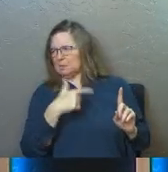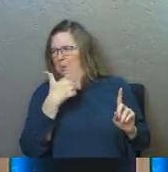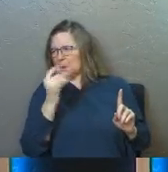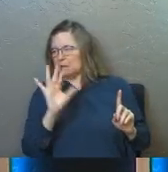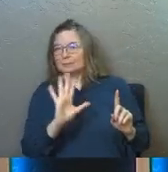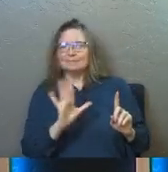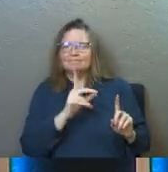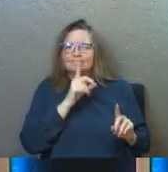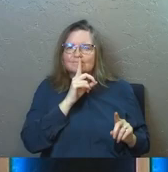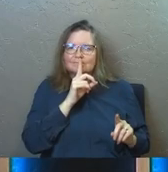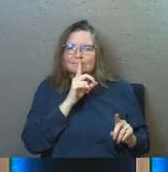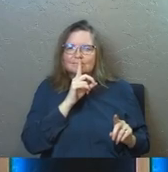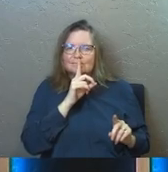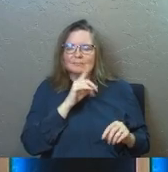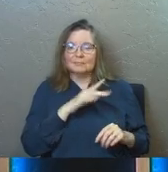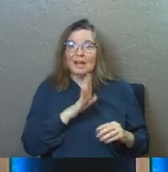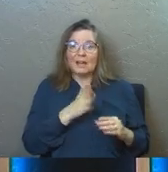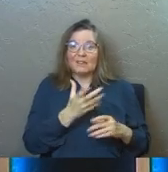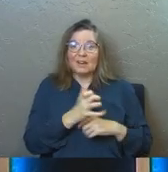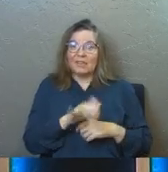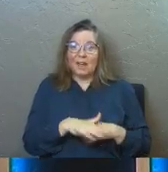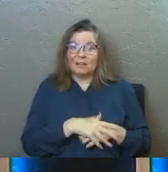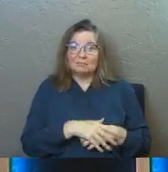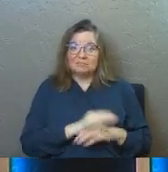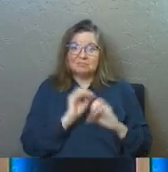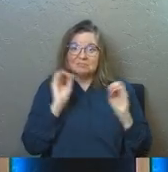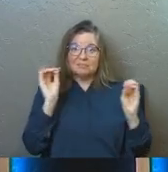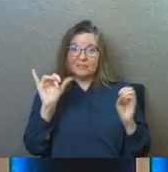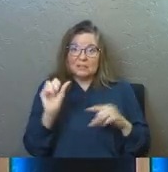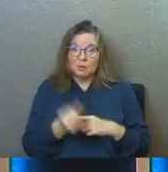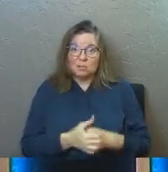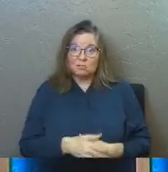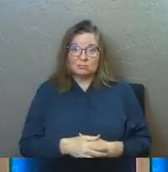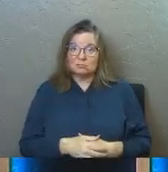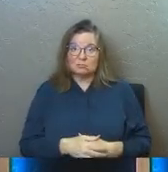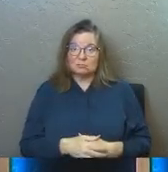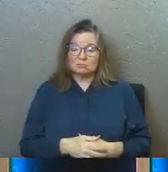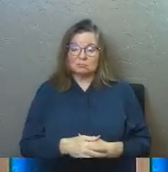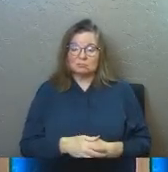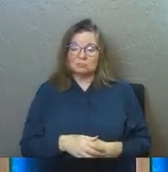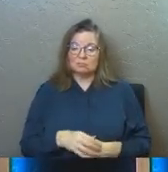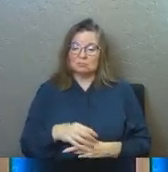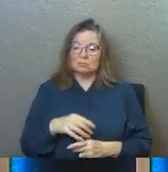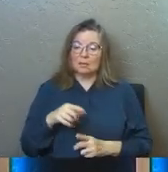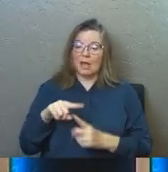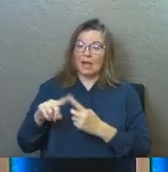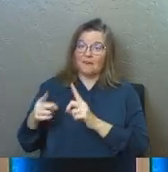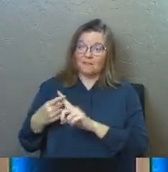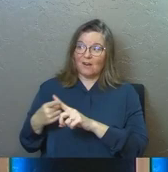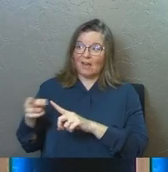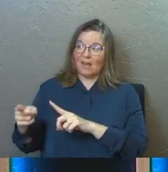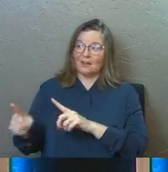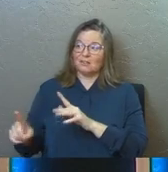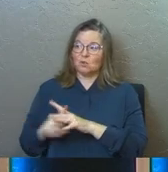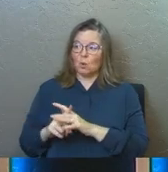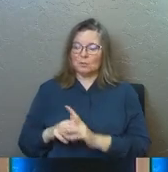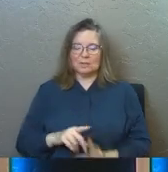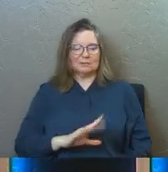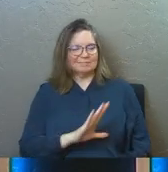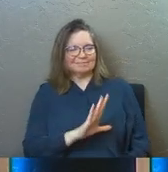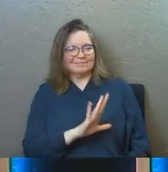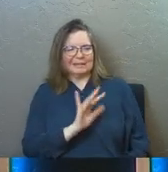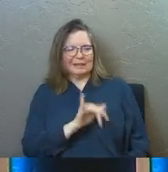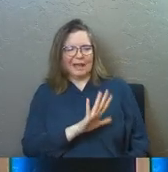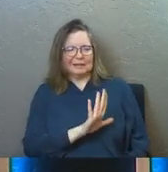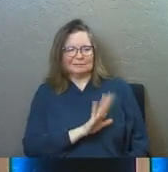Ricky. Avoid Ricky. He's fake. I never received any of that from that situation. But I had a friend show up in a moment and go,